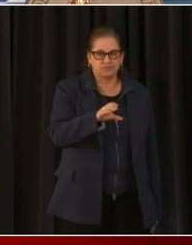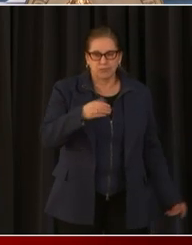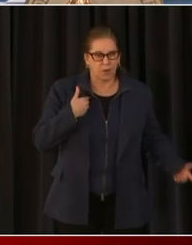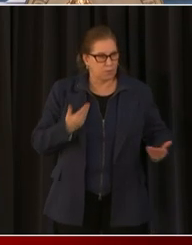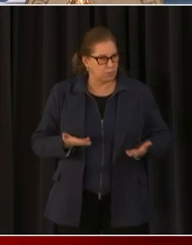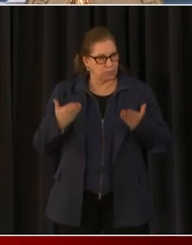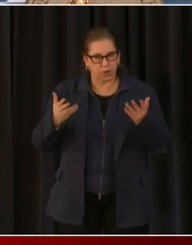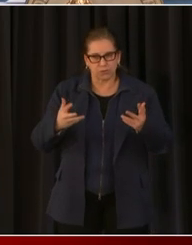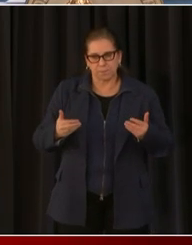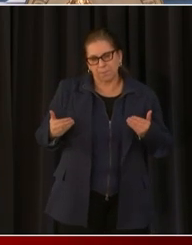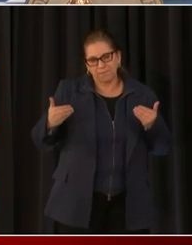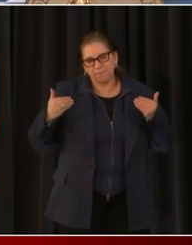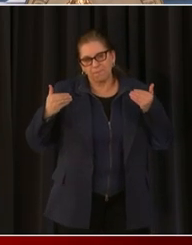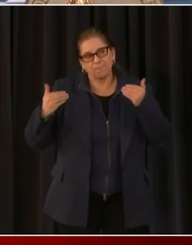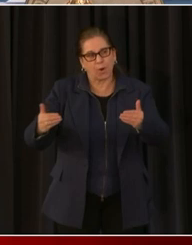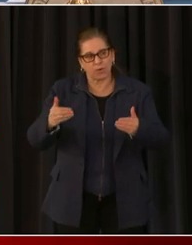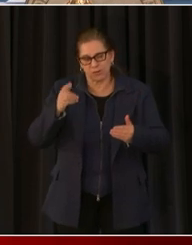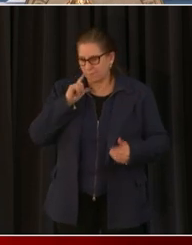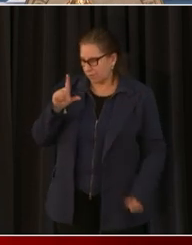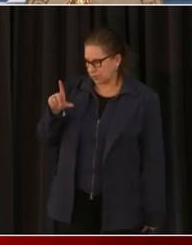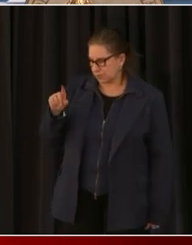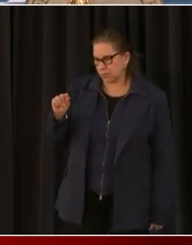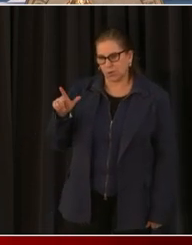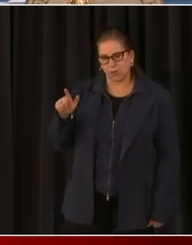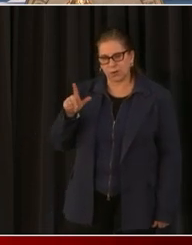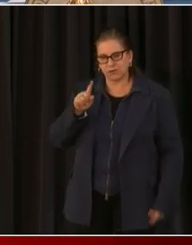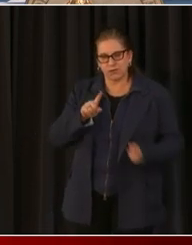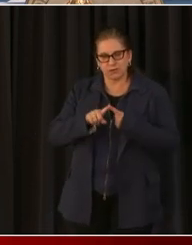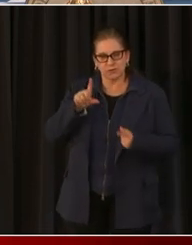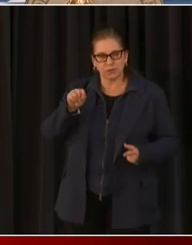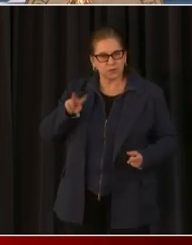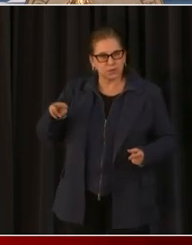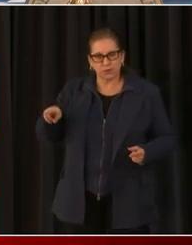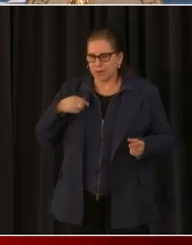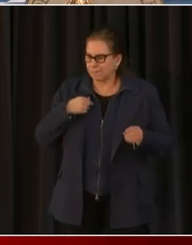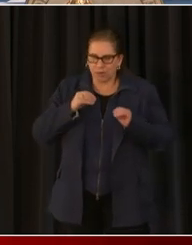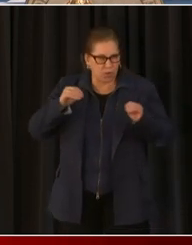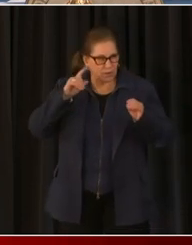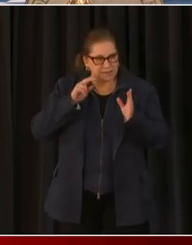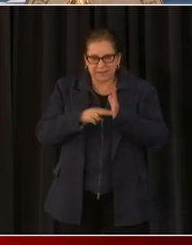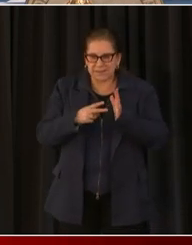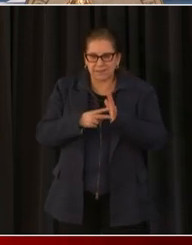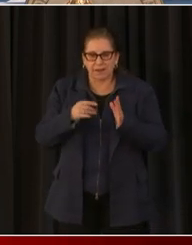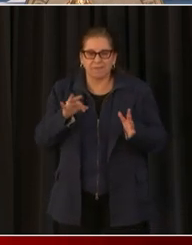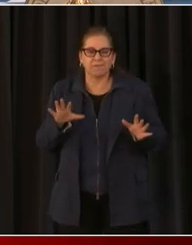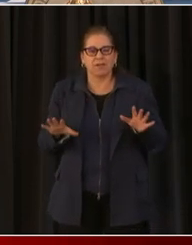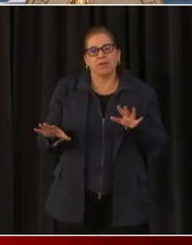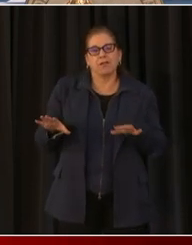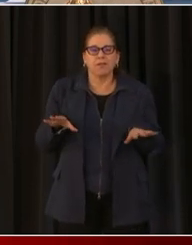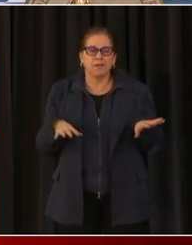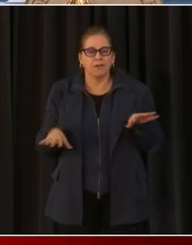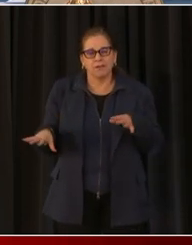moving forward in 2022, is that we have no intention of